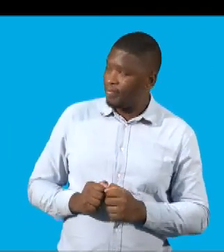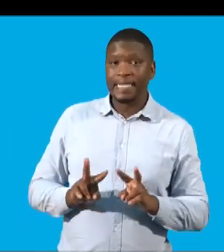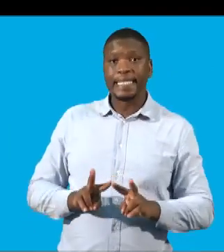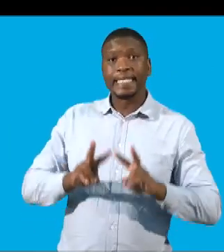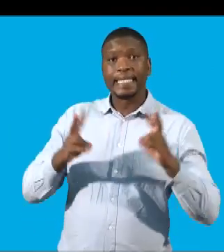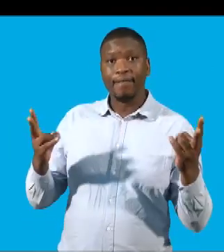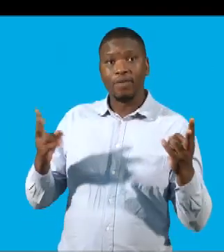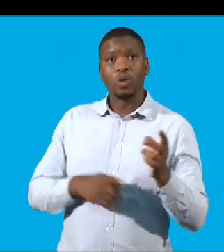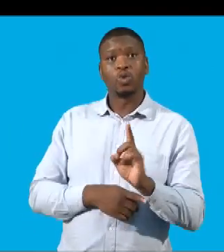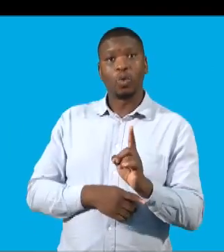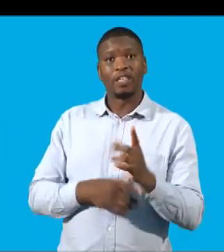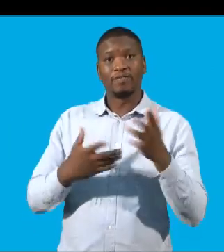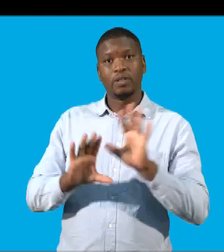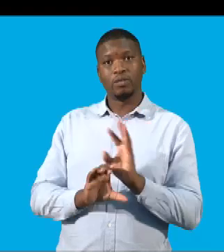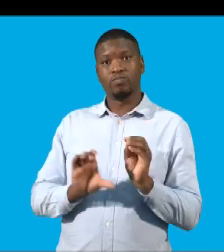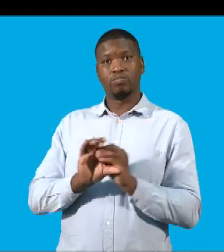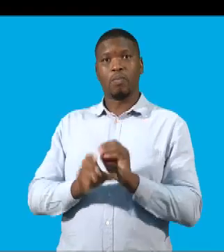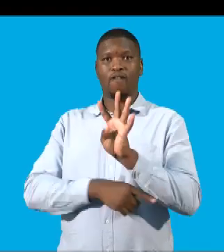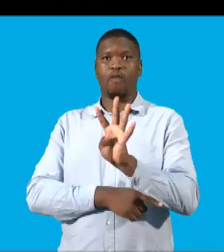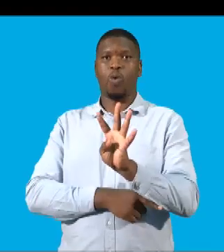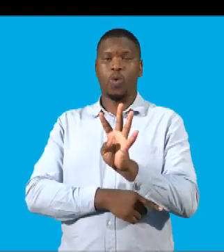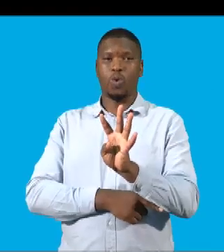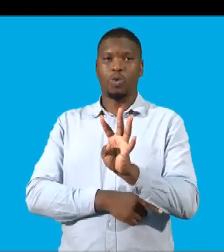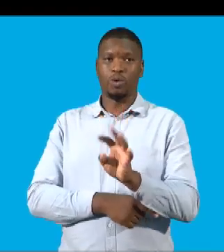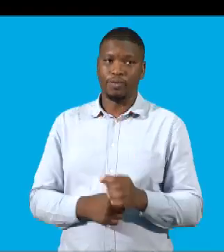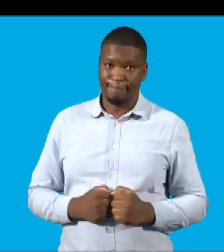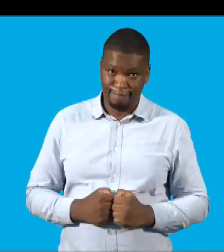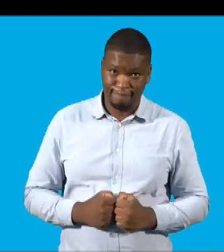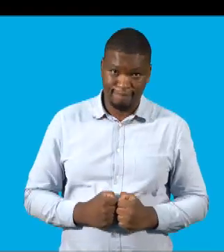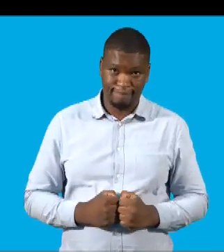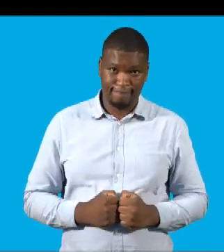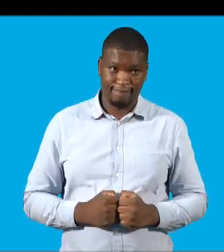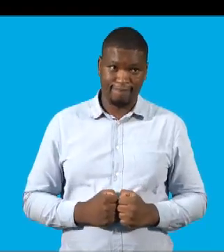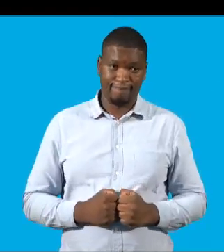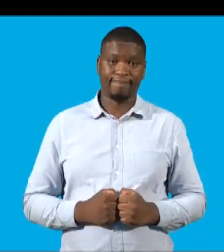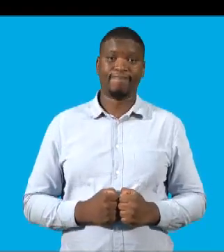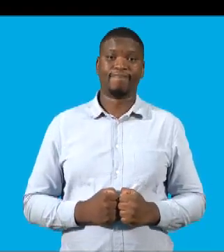and the difference as we've calculated is the 4.